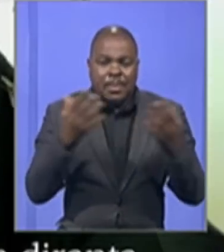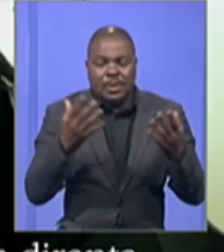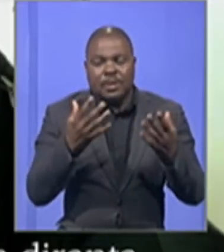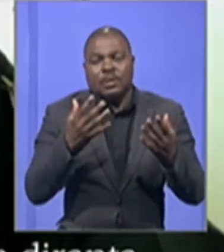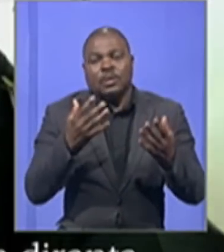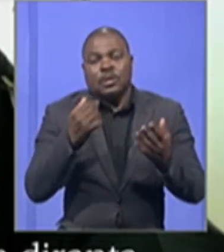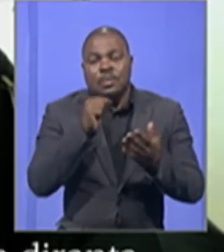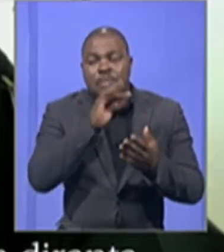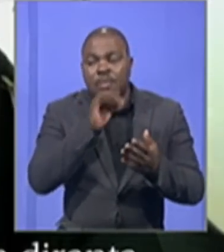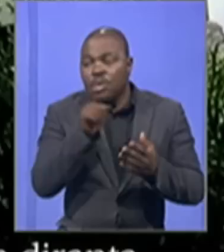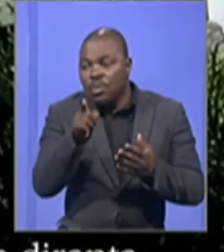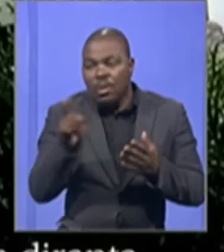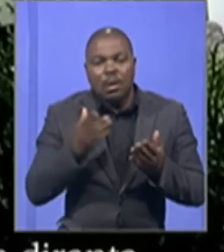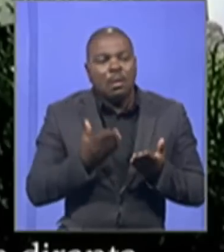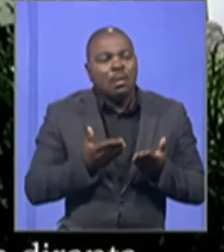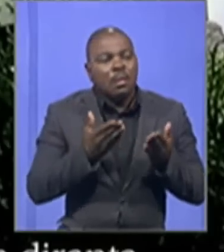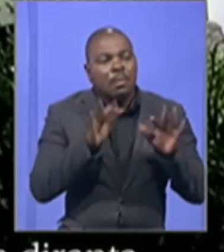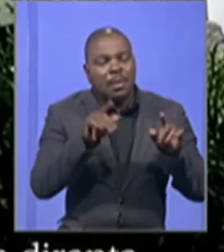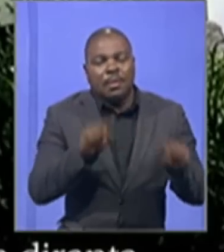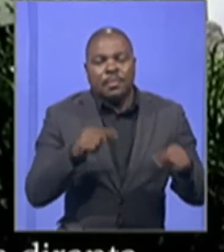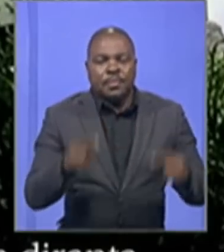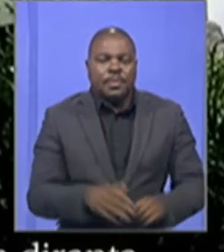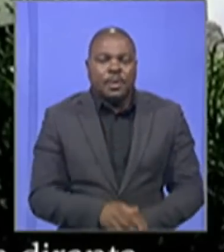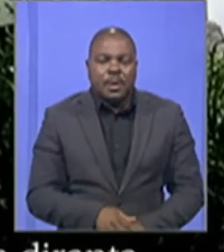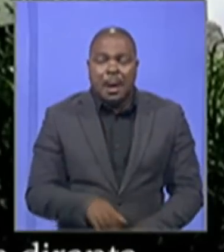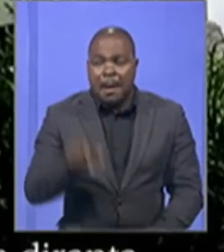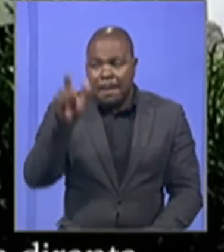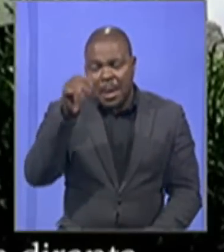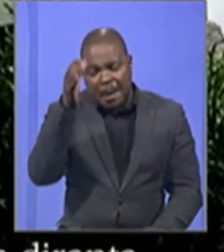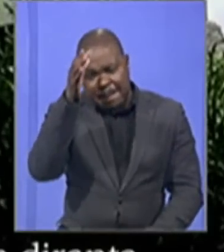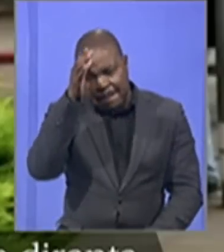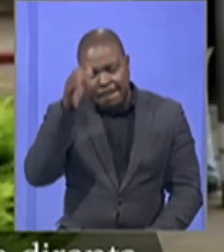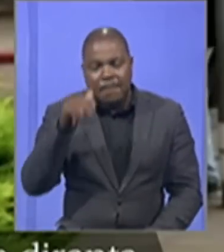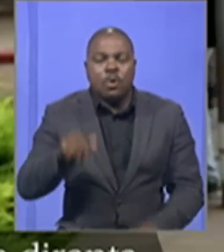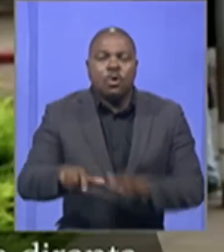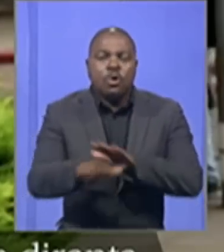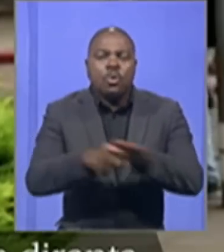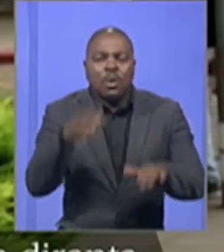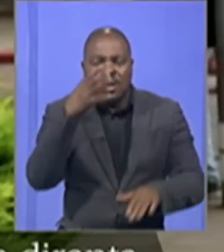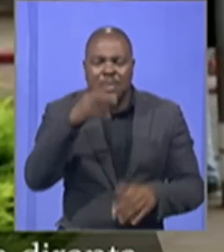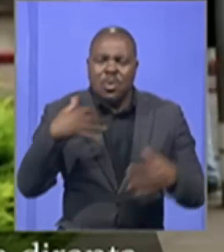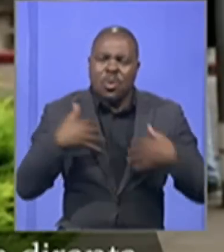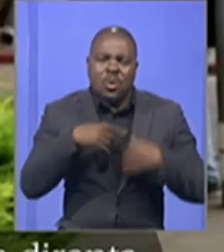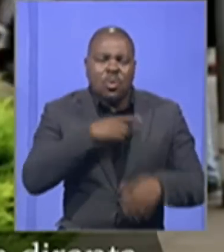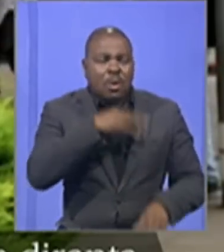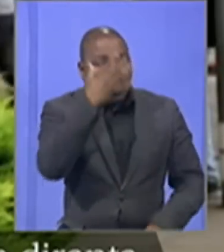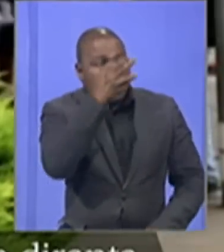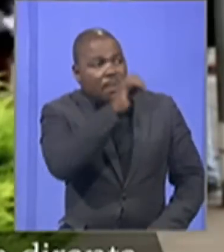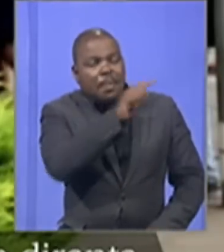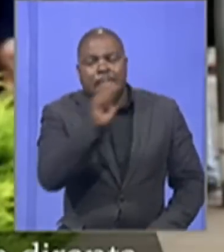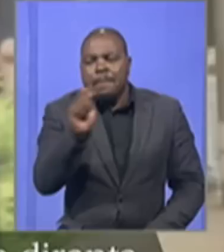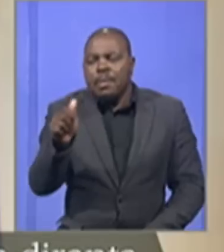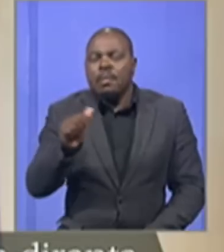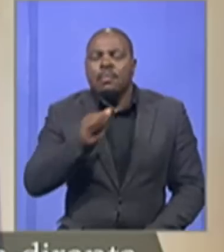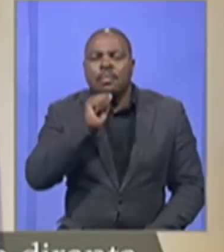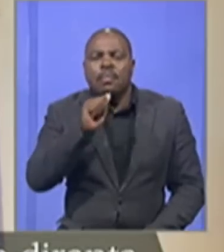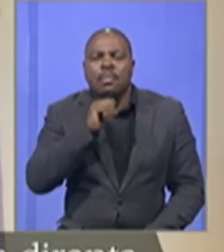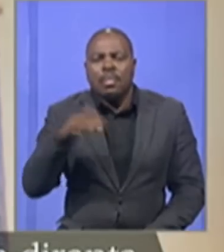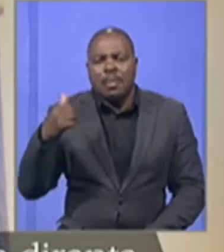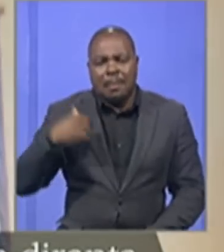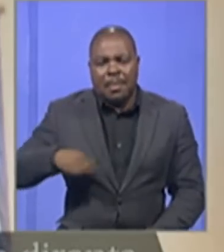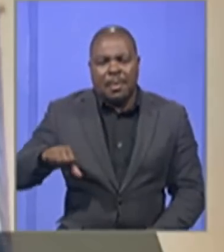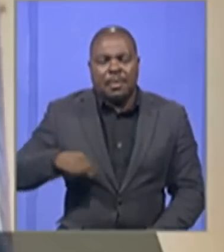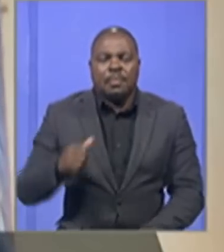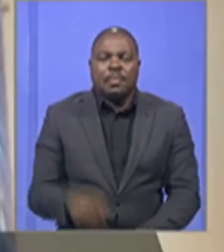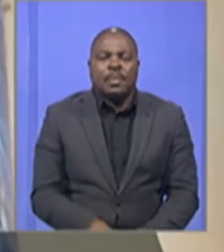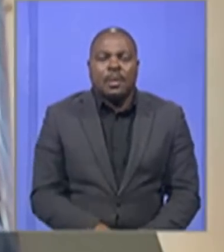of services to communities. Setsibi sa ditaba tsa makgotla metse se bontshitse ngongoreho ka mokitlano wa mmuso ho bo masepala. Municipalities